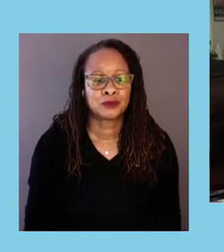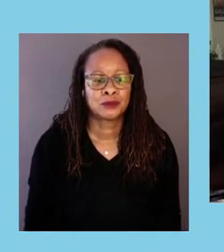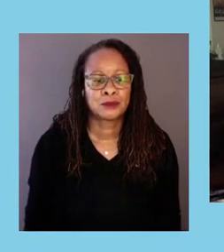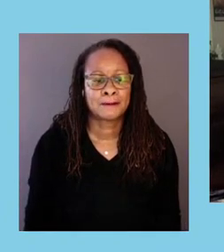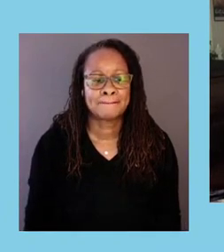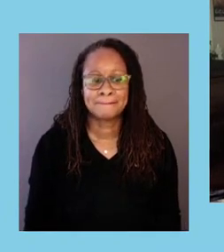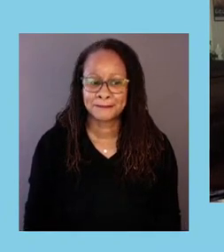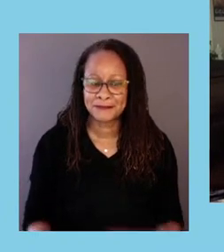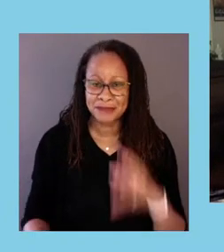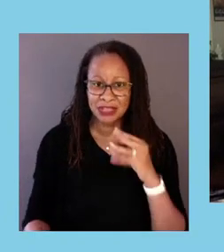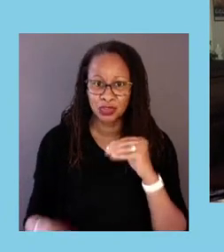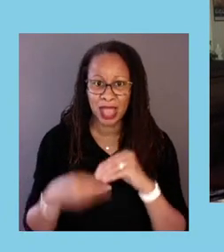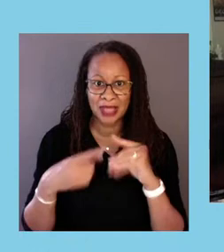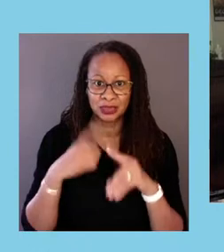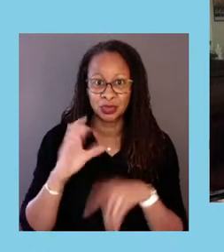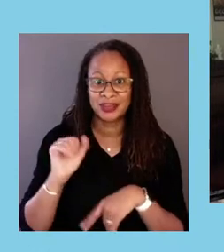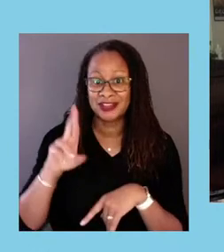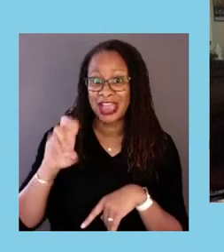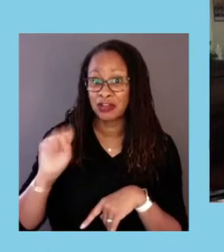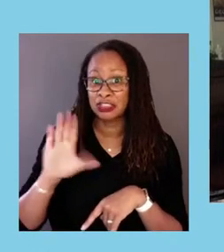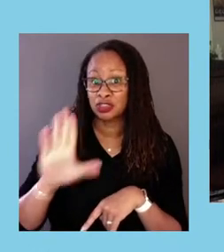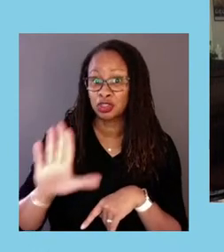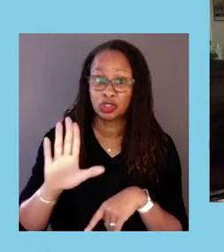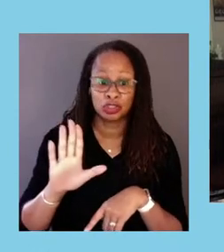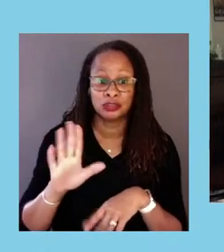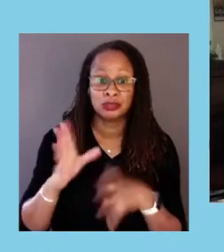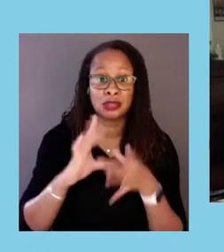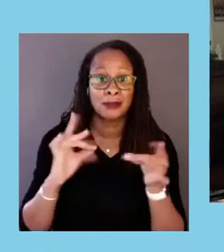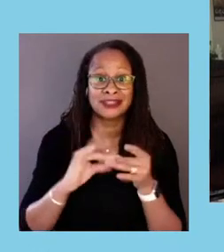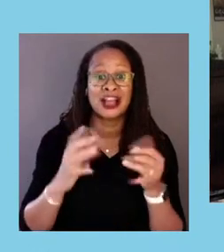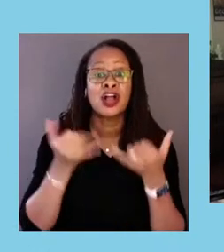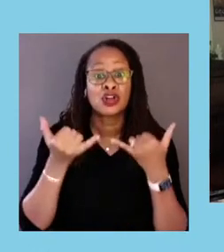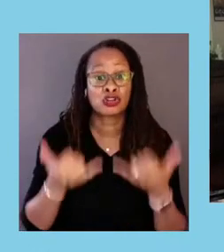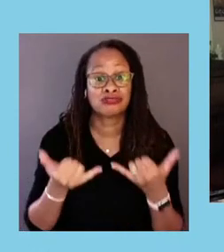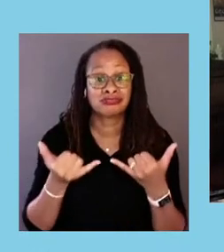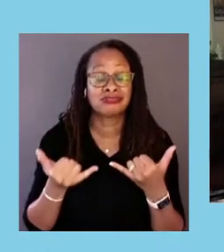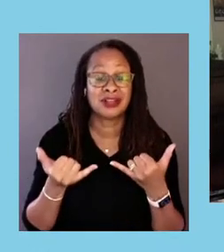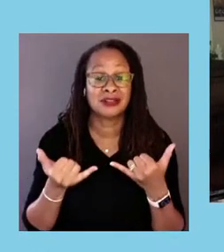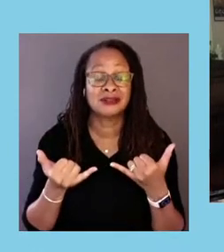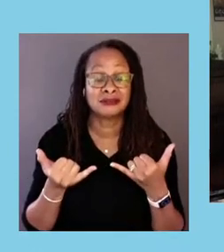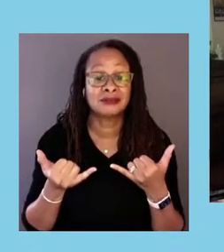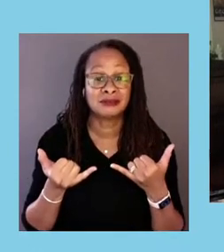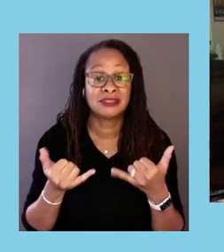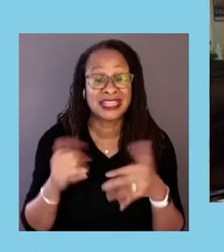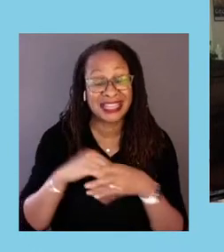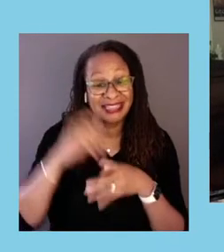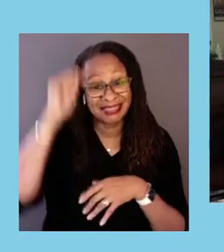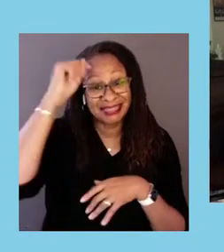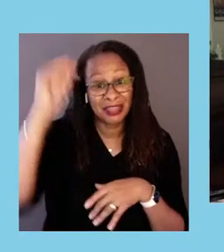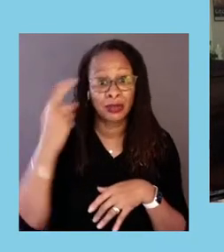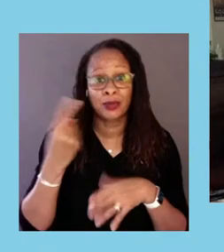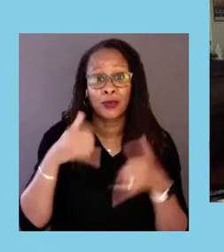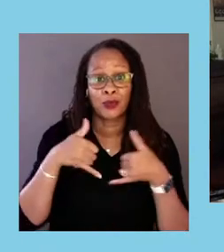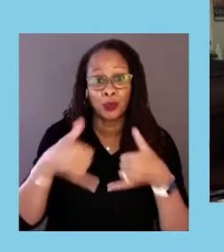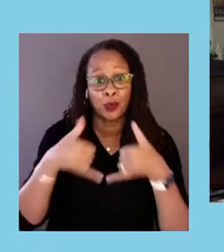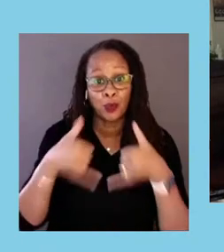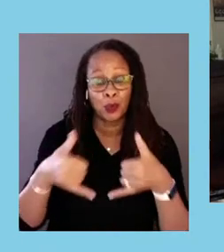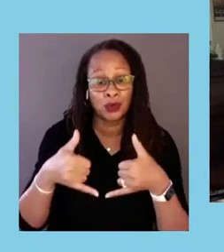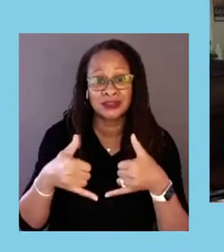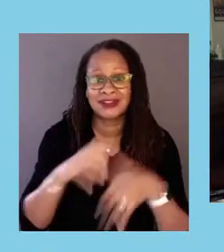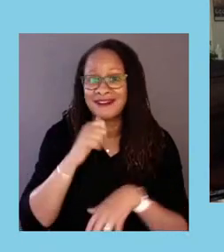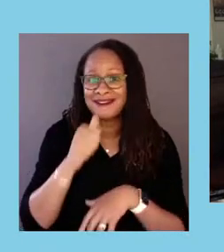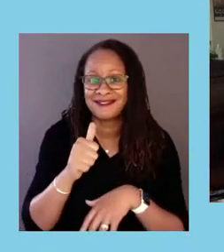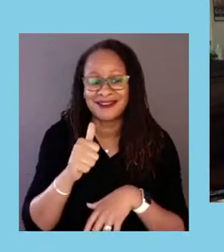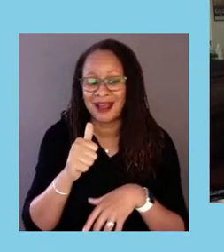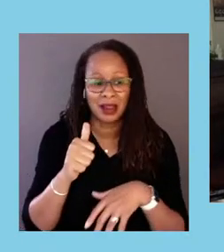the, because I think currently right now, in theory, in essence, the only awards that documentaries are not eligible for are